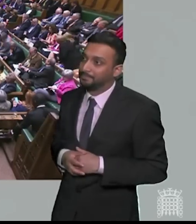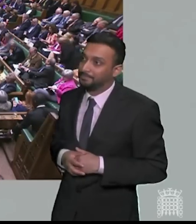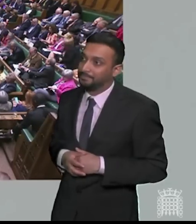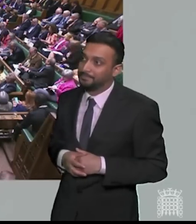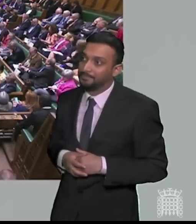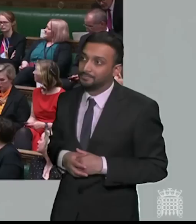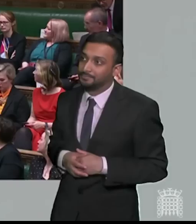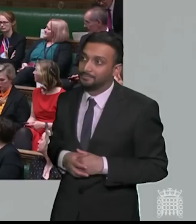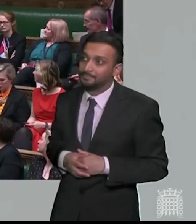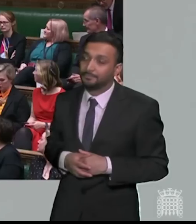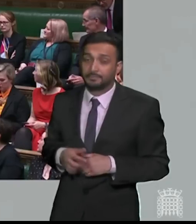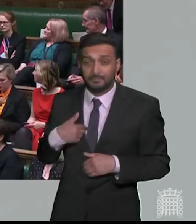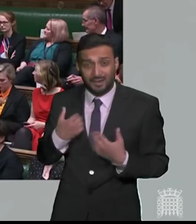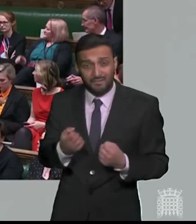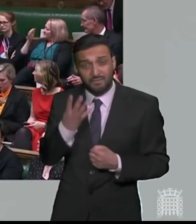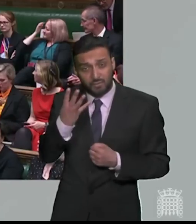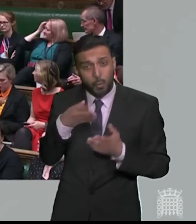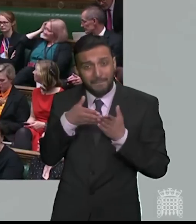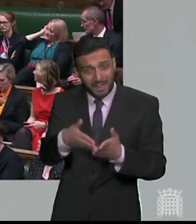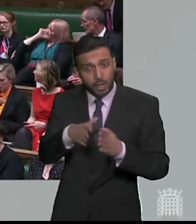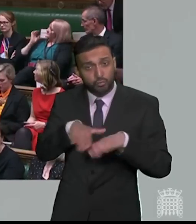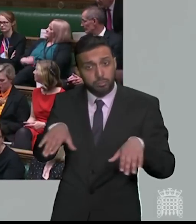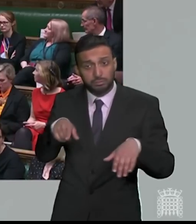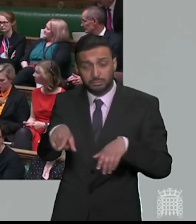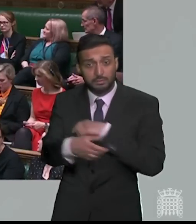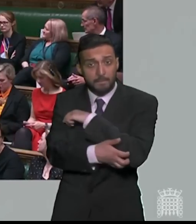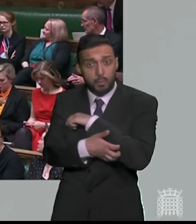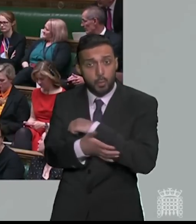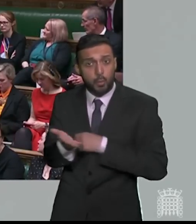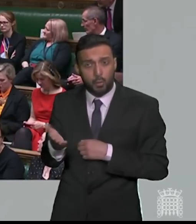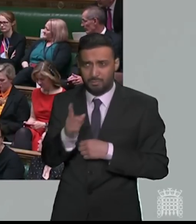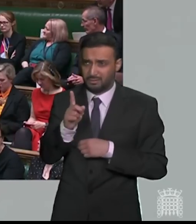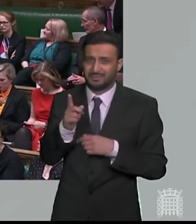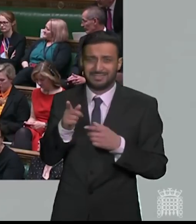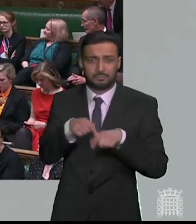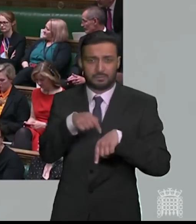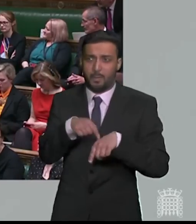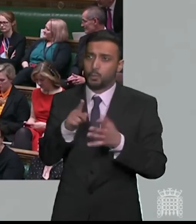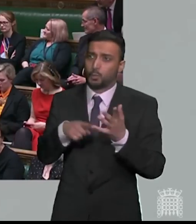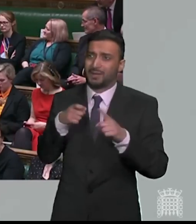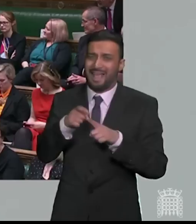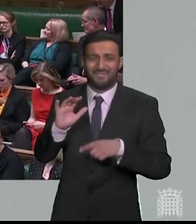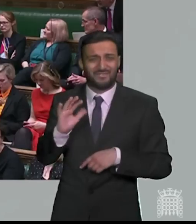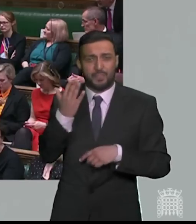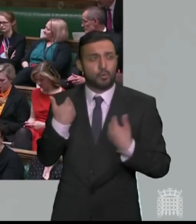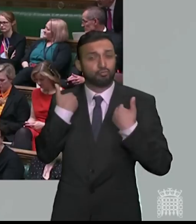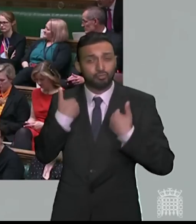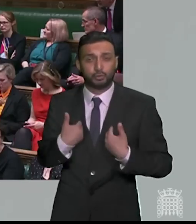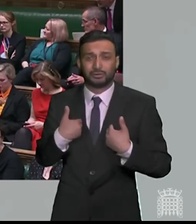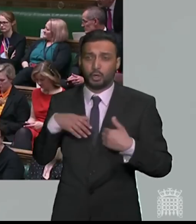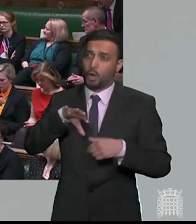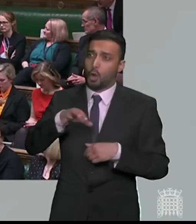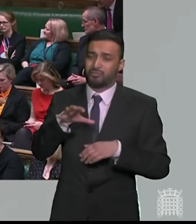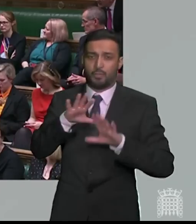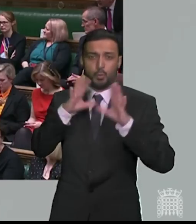million children living in poverty in this country, yet we are the 5th richest economy in the world. So can the Prime Minister